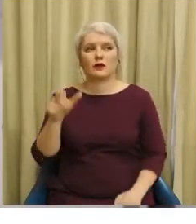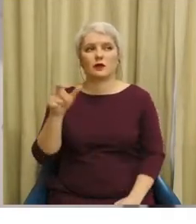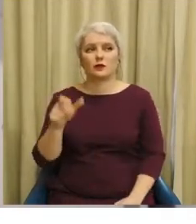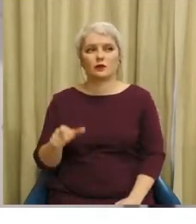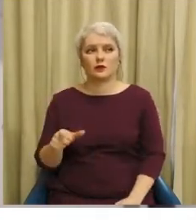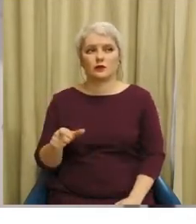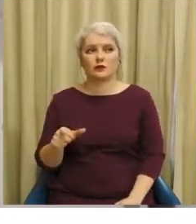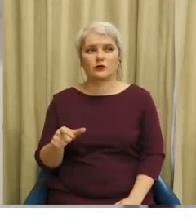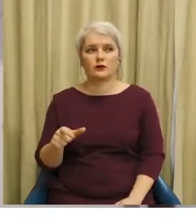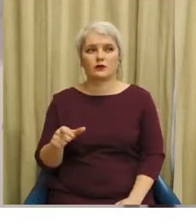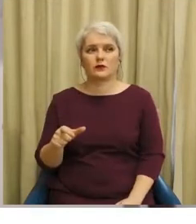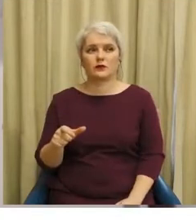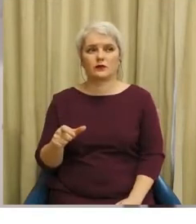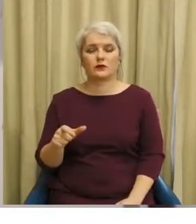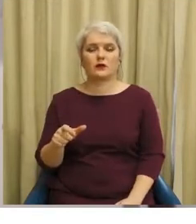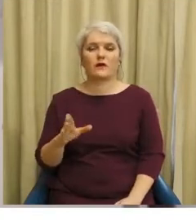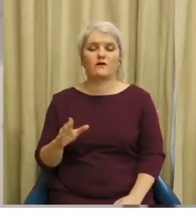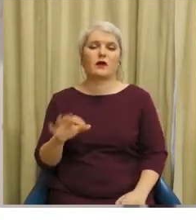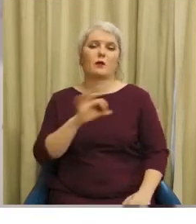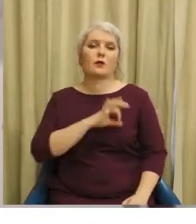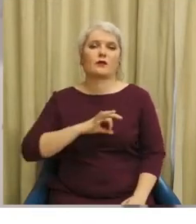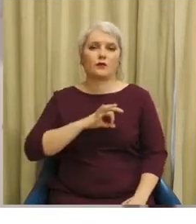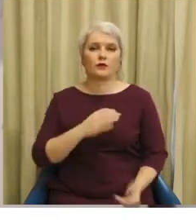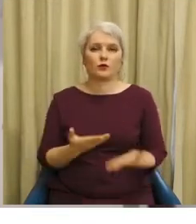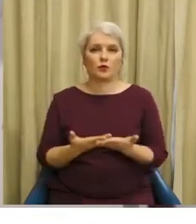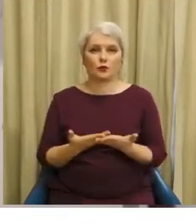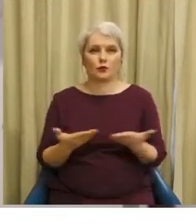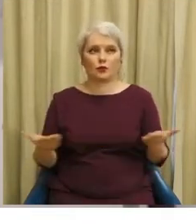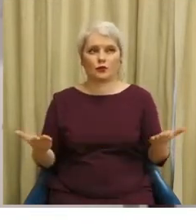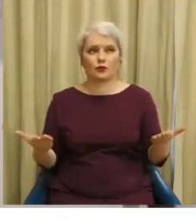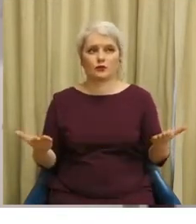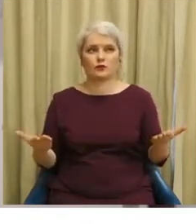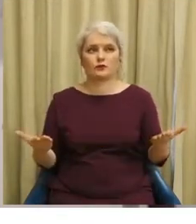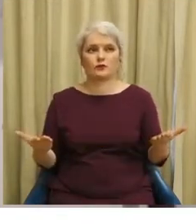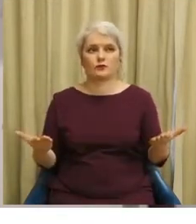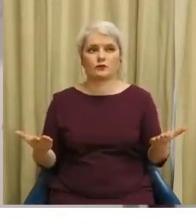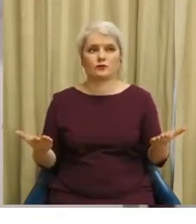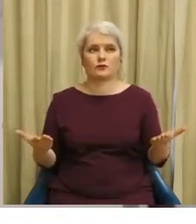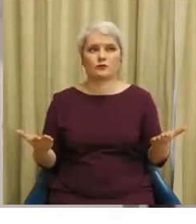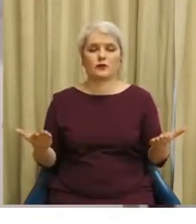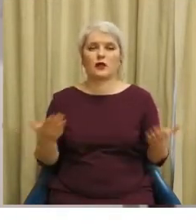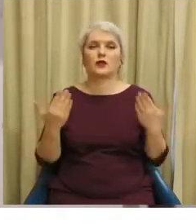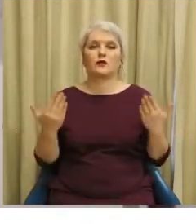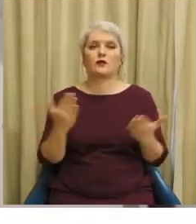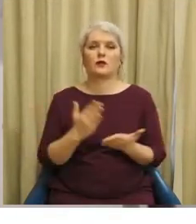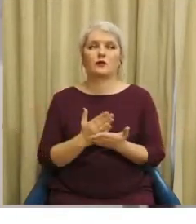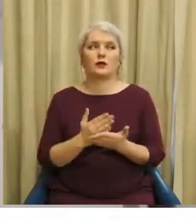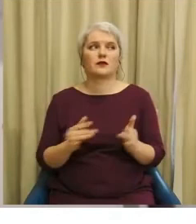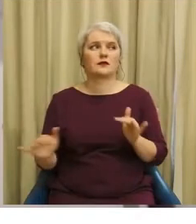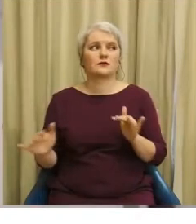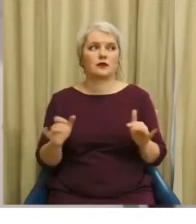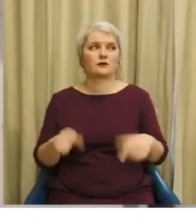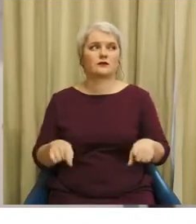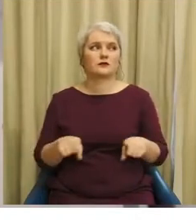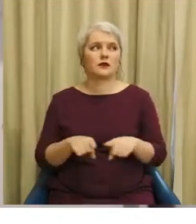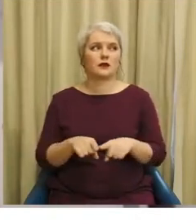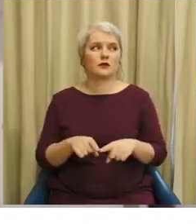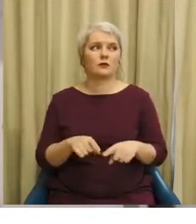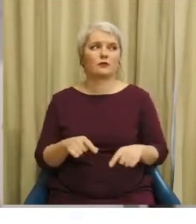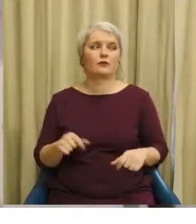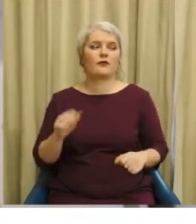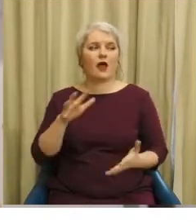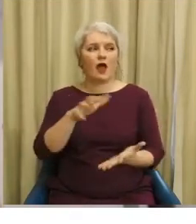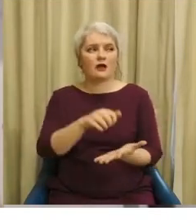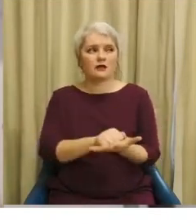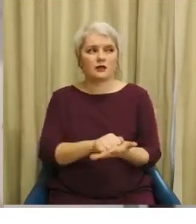to find this balance, because all new instruments that are meant to help us to